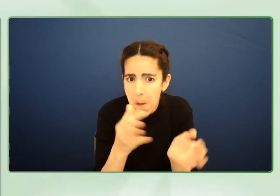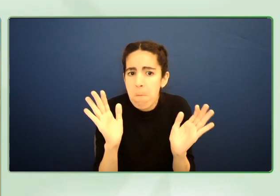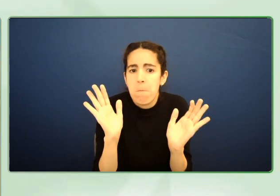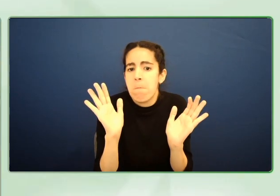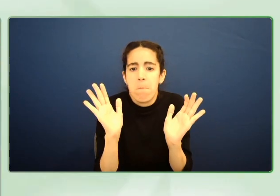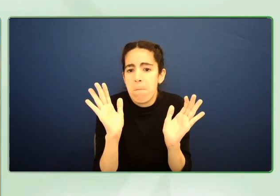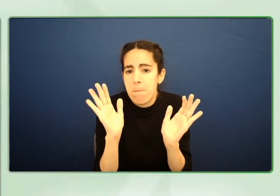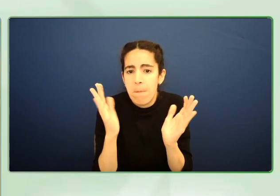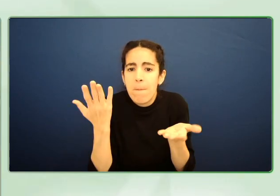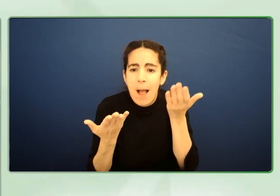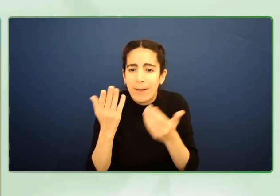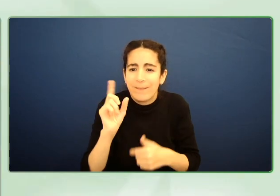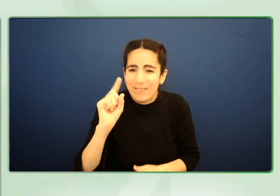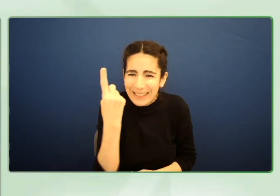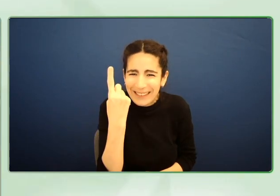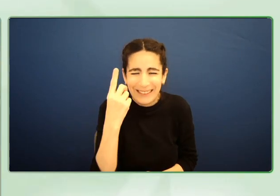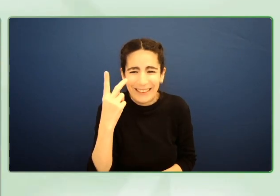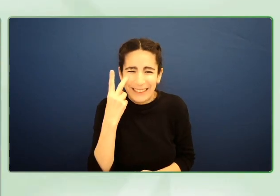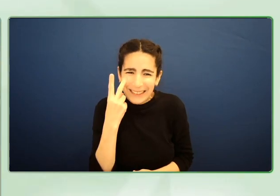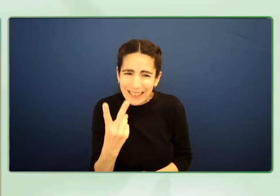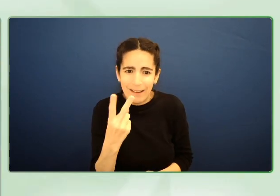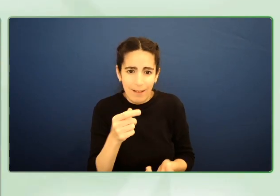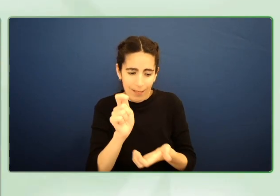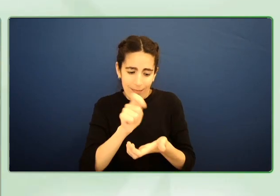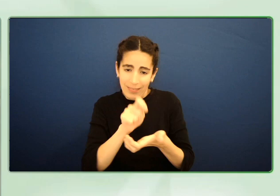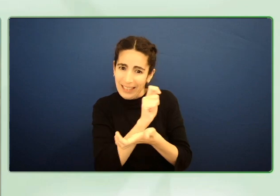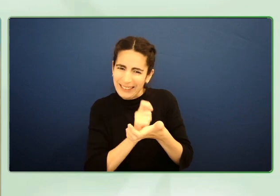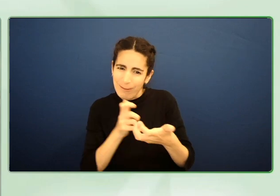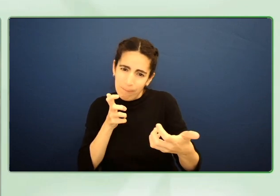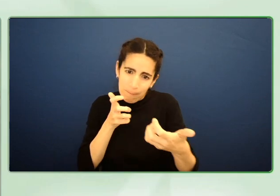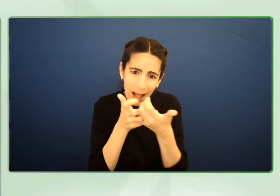completely designed to be good for a child. And secondly, it is